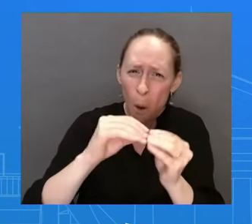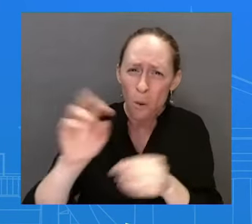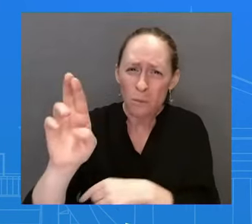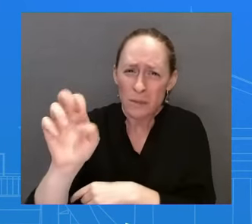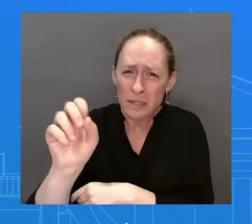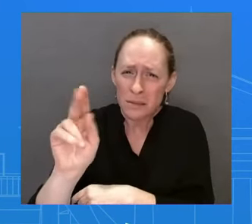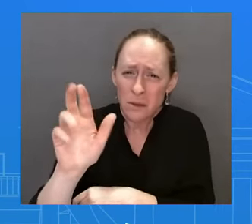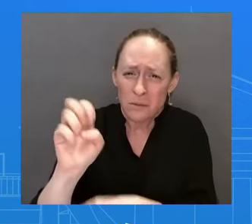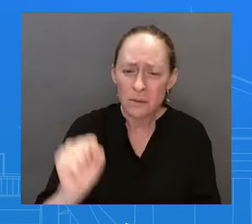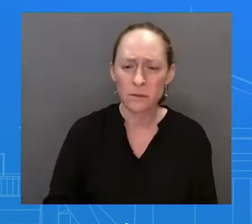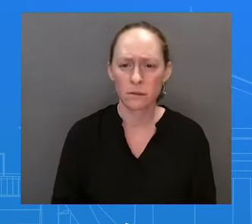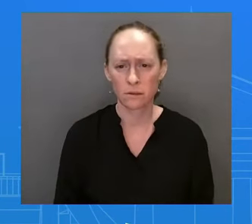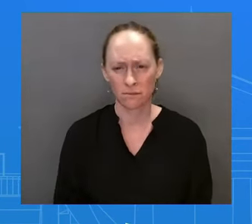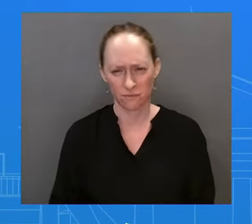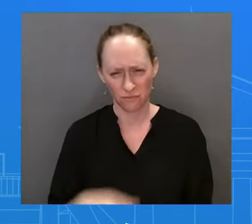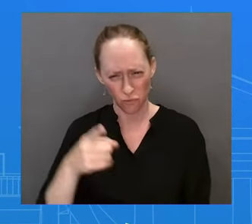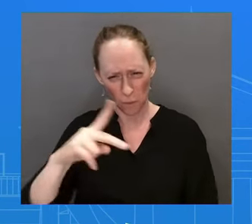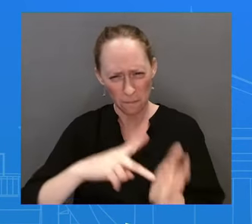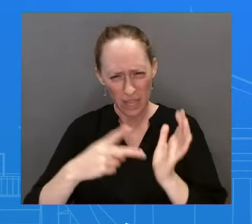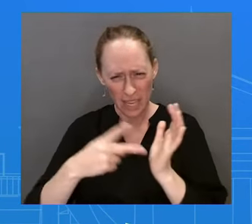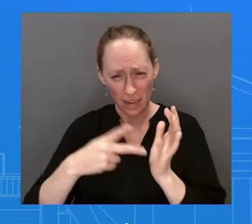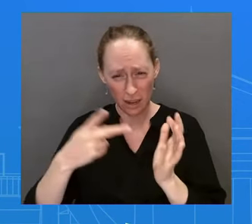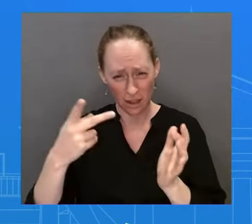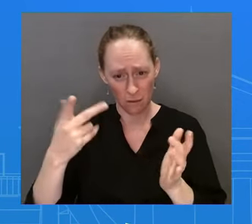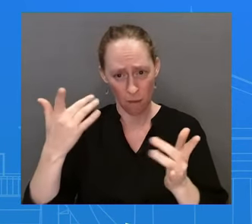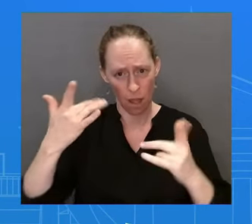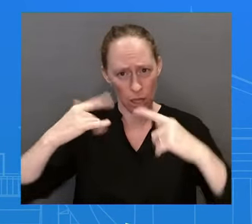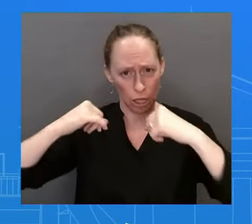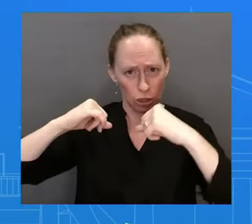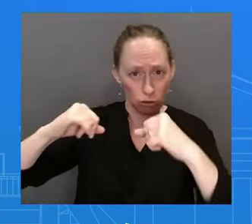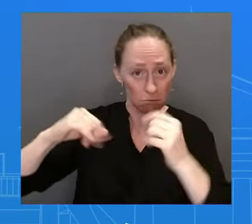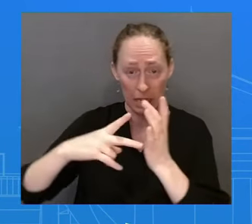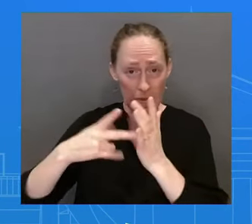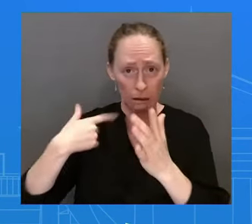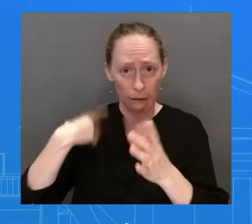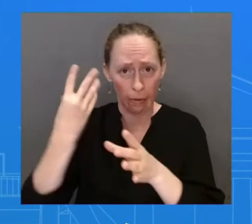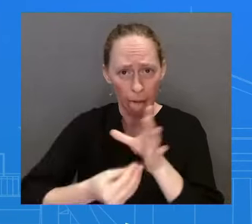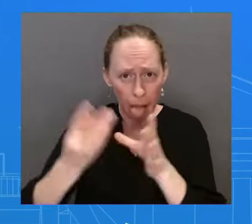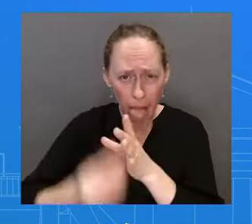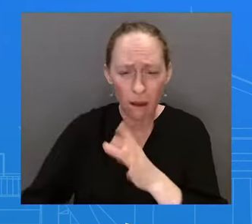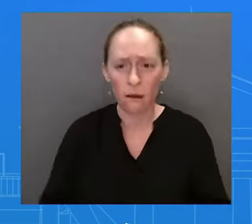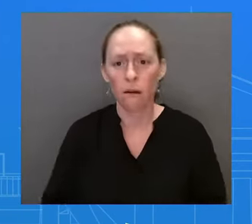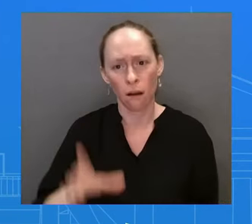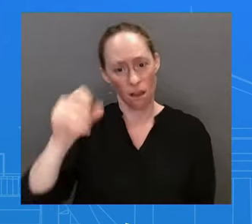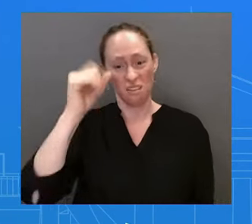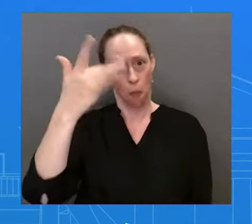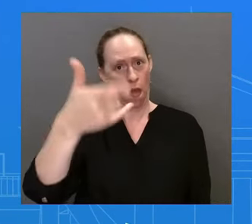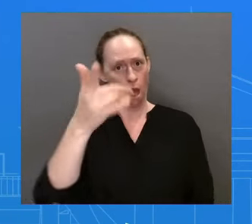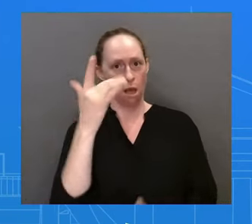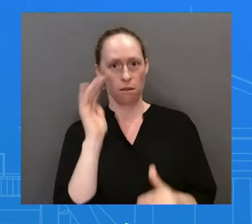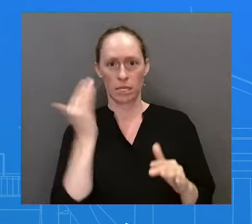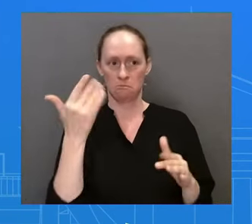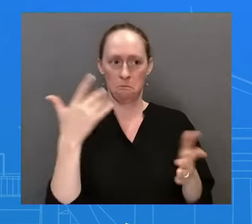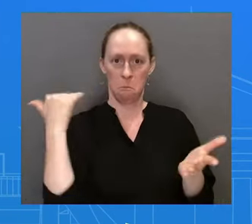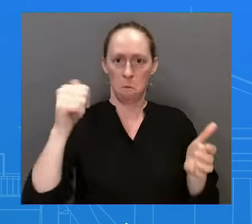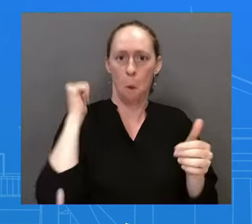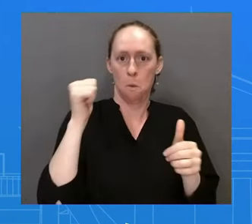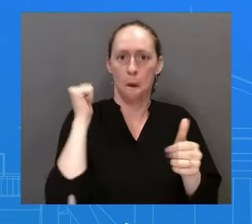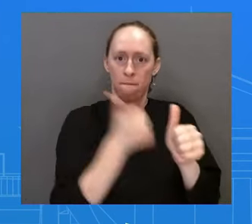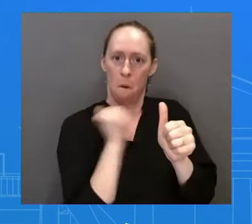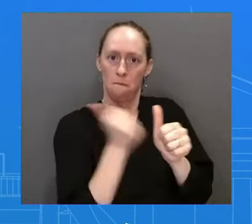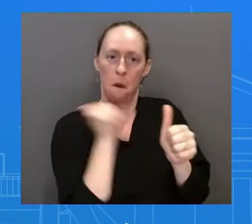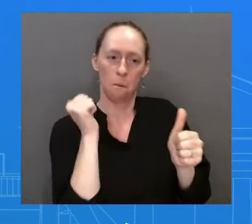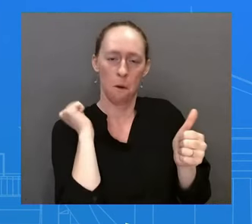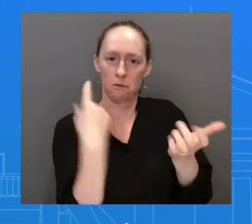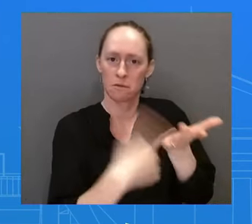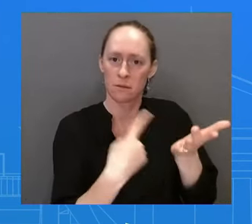stay out of it? Yep. The short answer to that, Kelly, is no. I mean, look, without getting into the specifics of this case, I won't